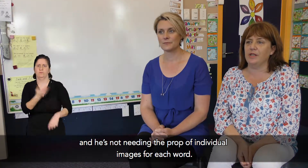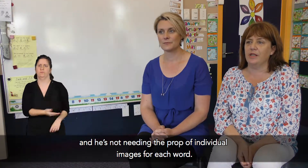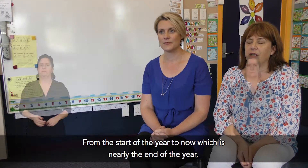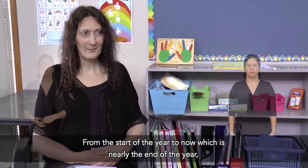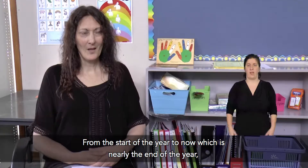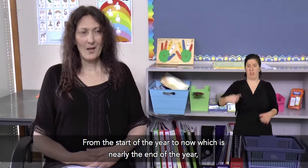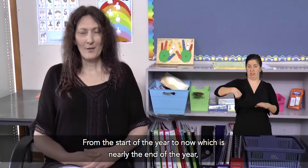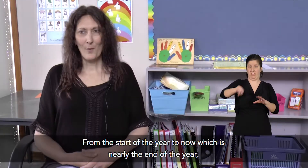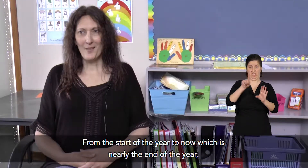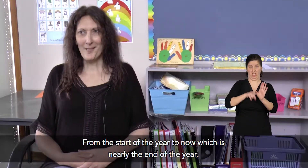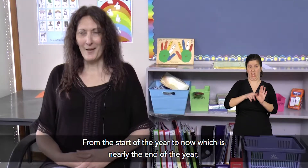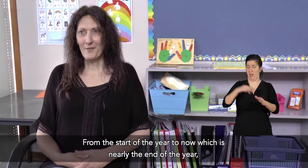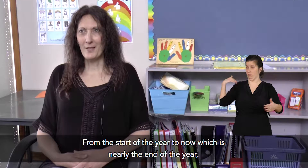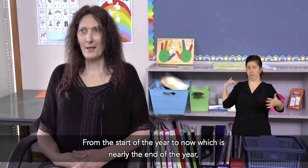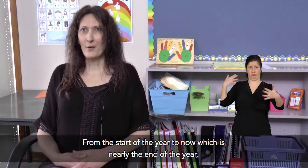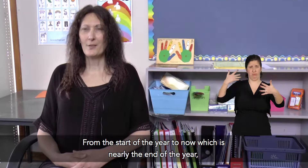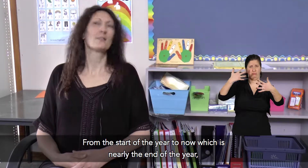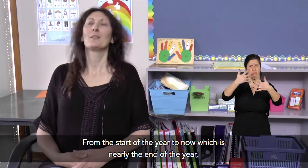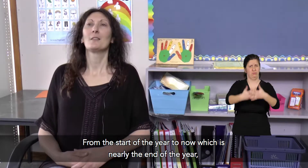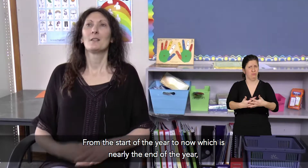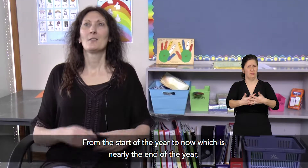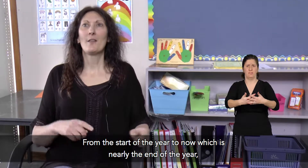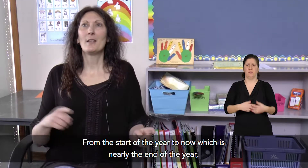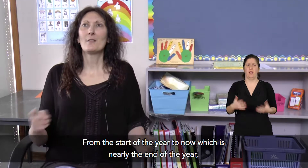word. From the start of the year